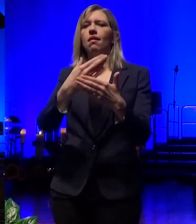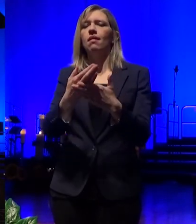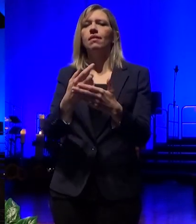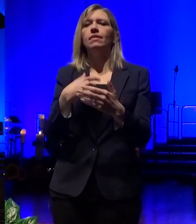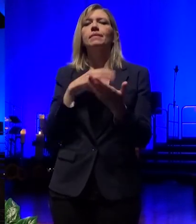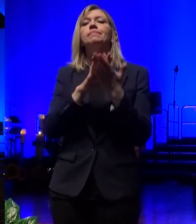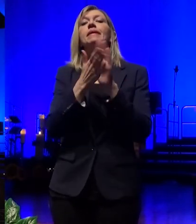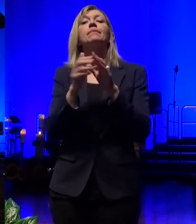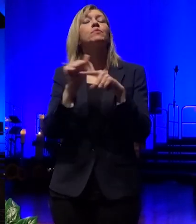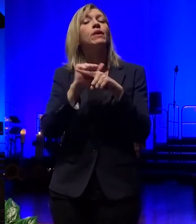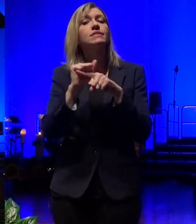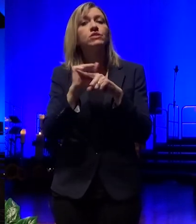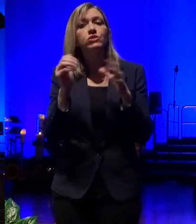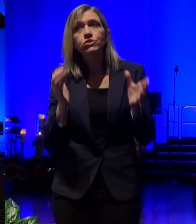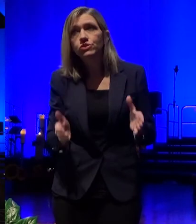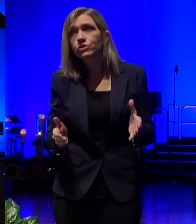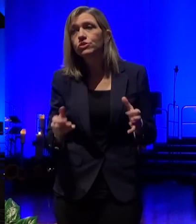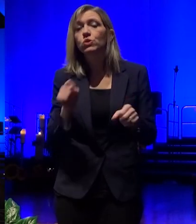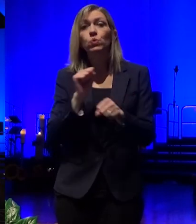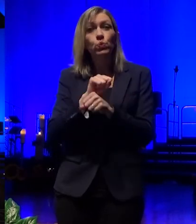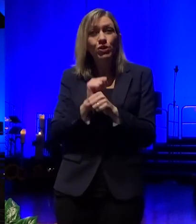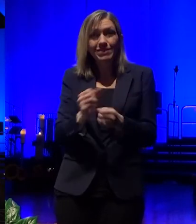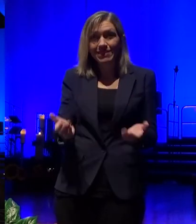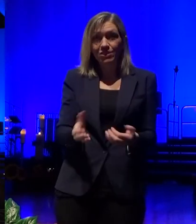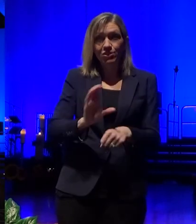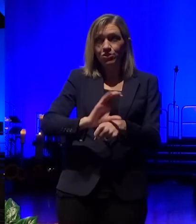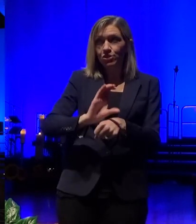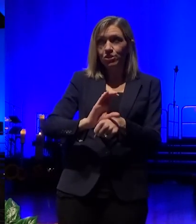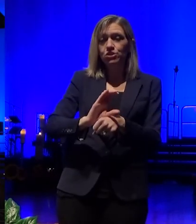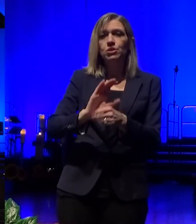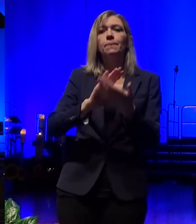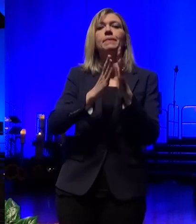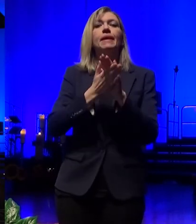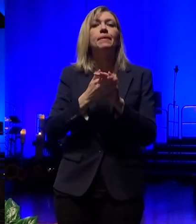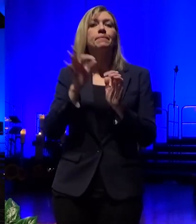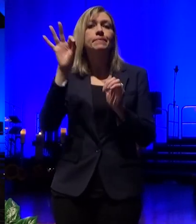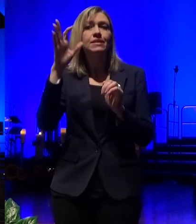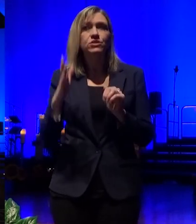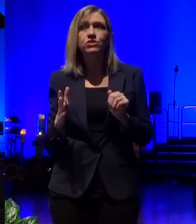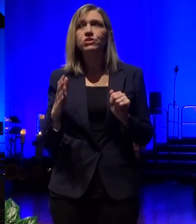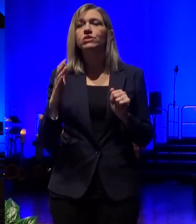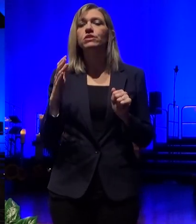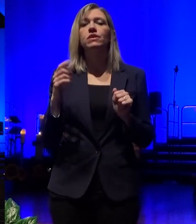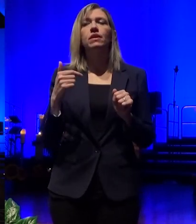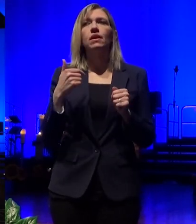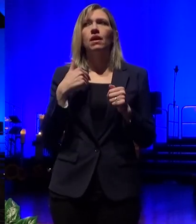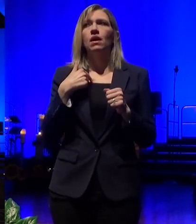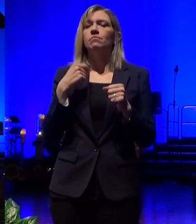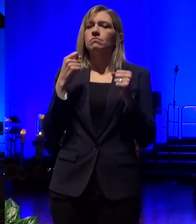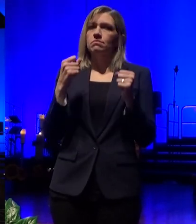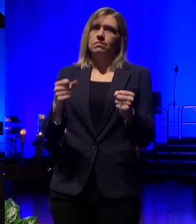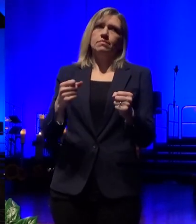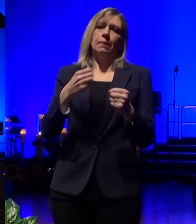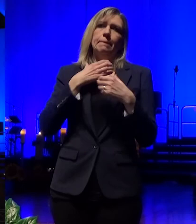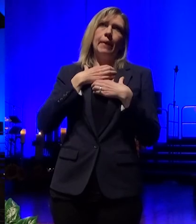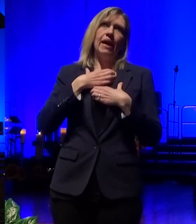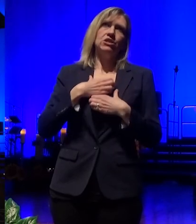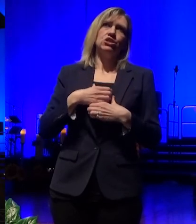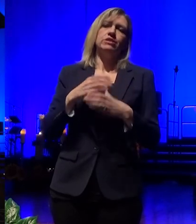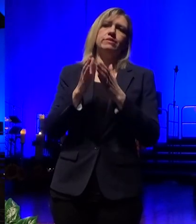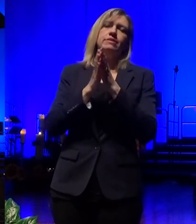I do, became a practitioner, worked here at the church, became a minister. I am a